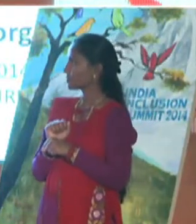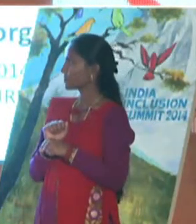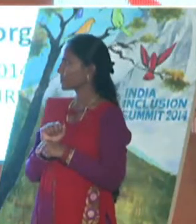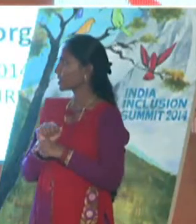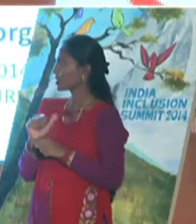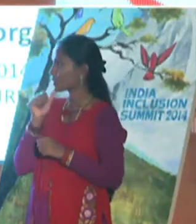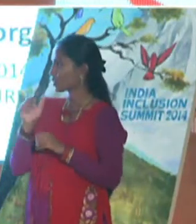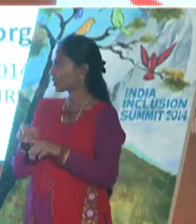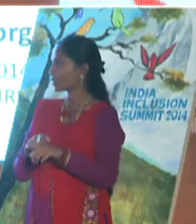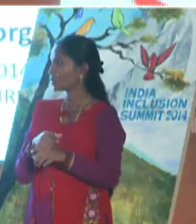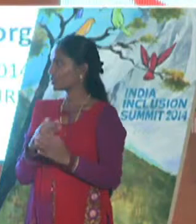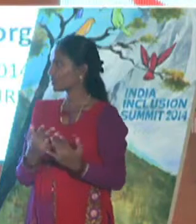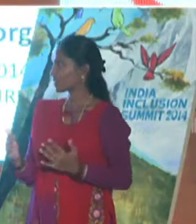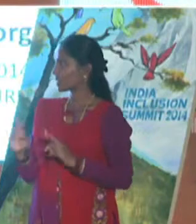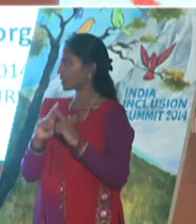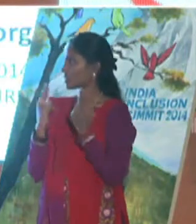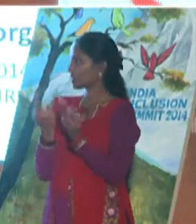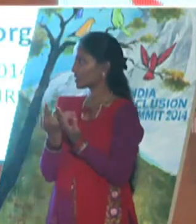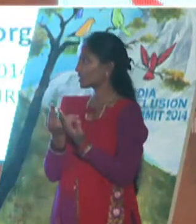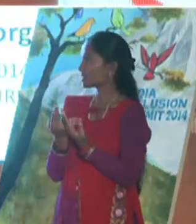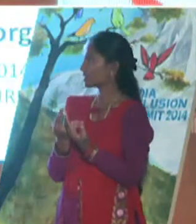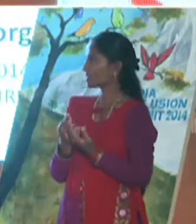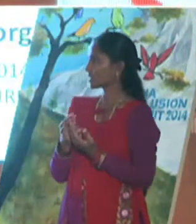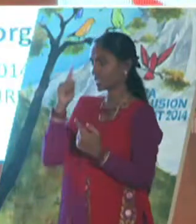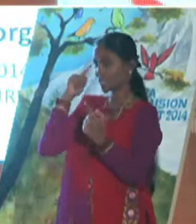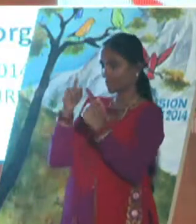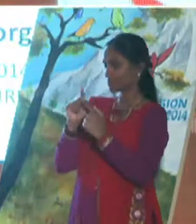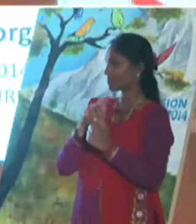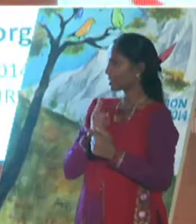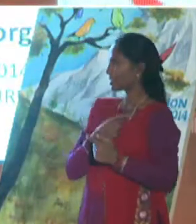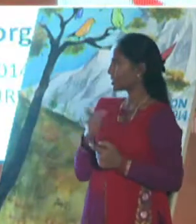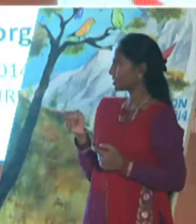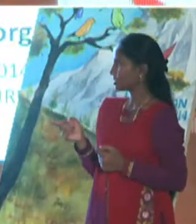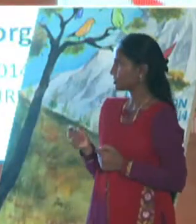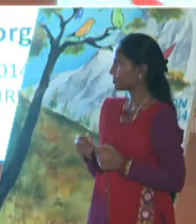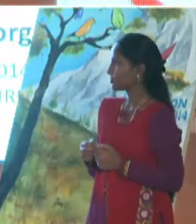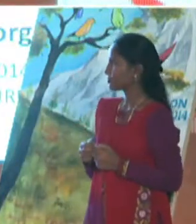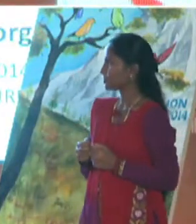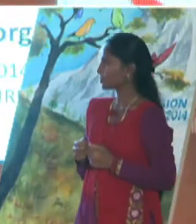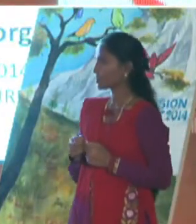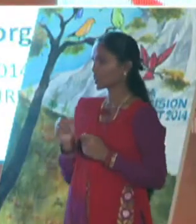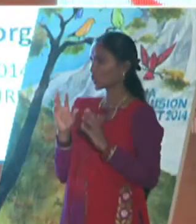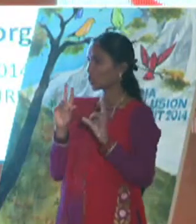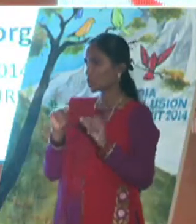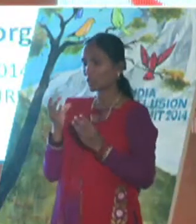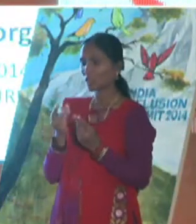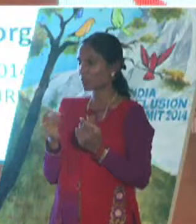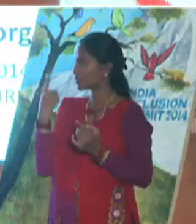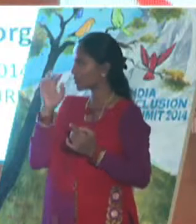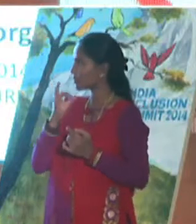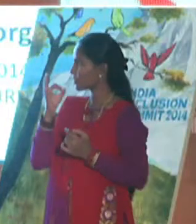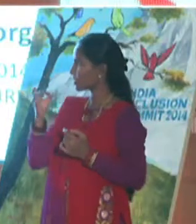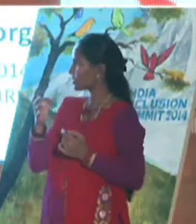locked away room, in a dark room, they came to us. They had no hope for their future. And we